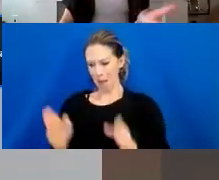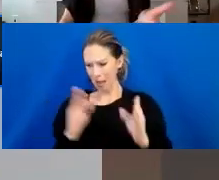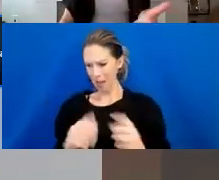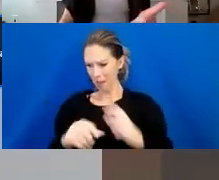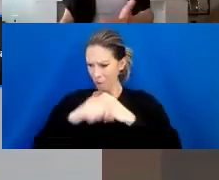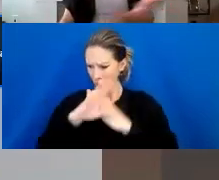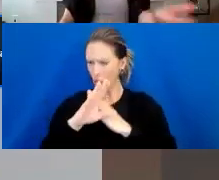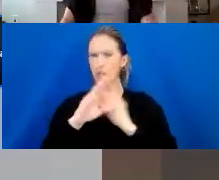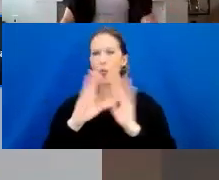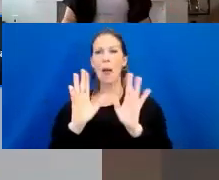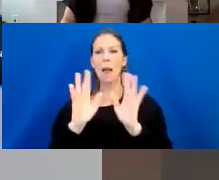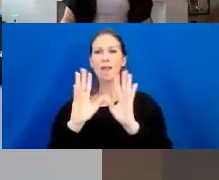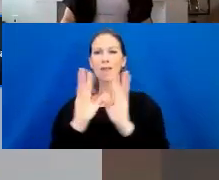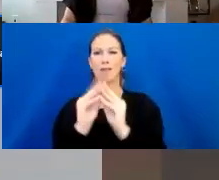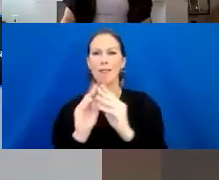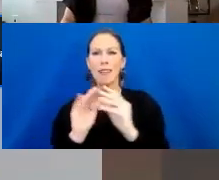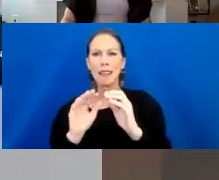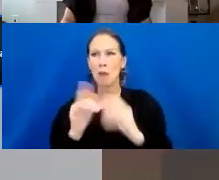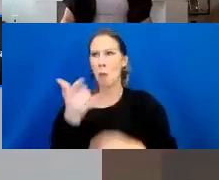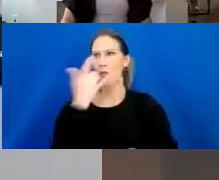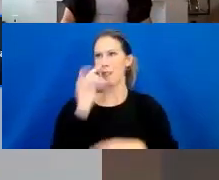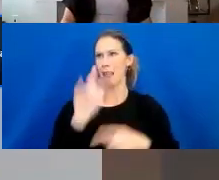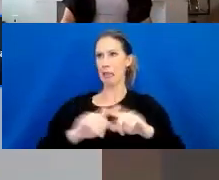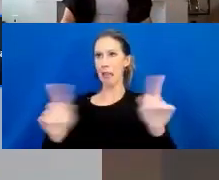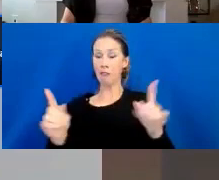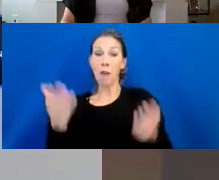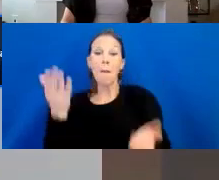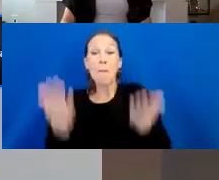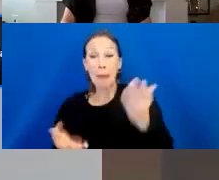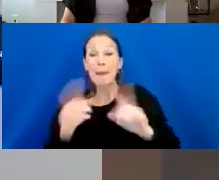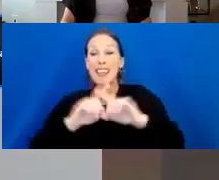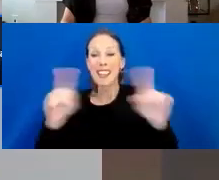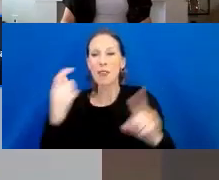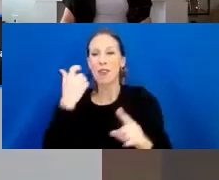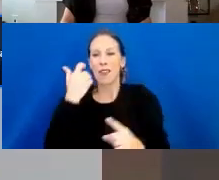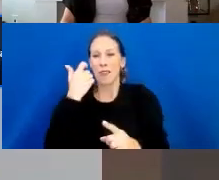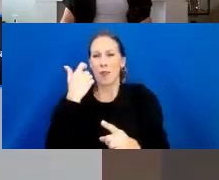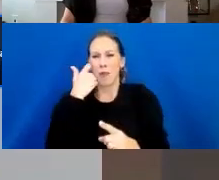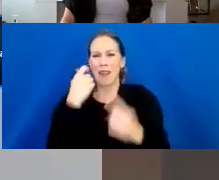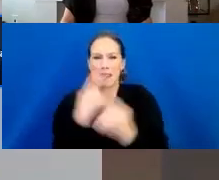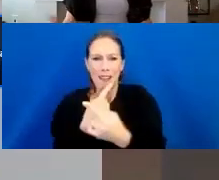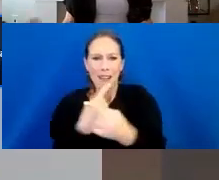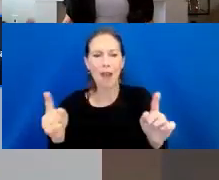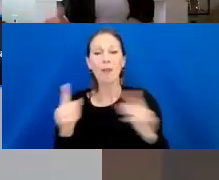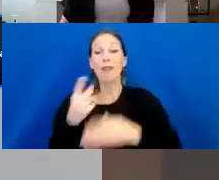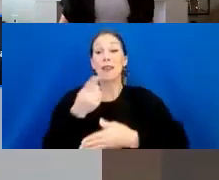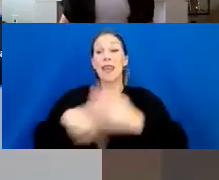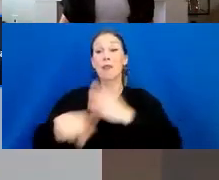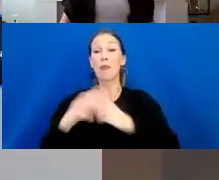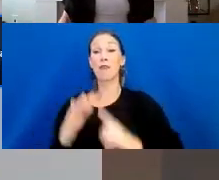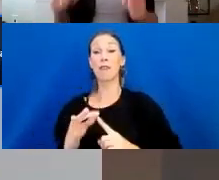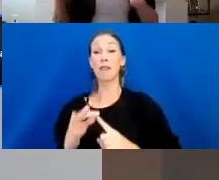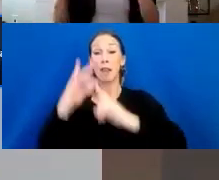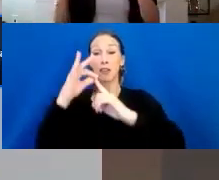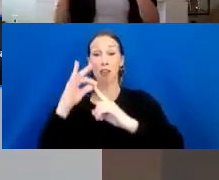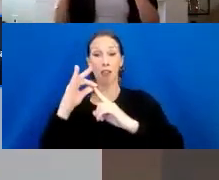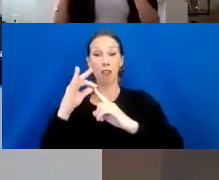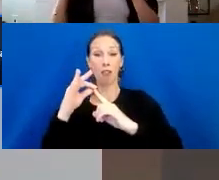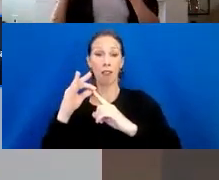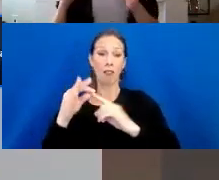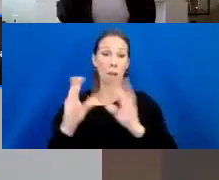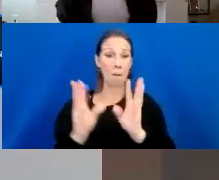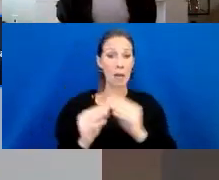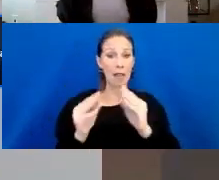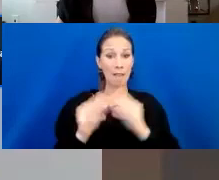Or maybe, which is why I announced that we're going to have special sessions next week for first-time attendees. But believe me,